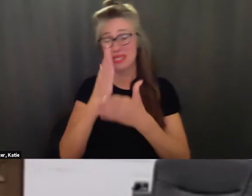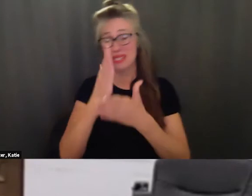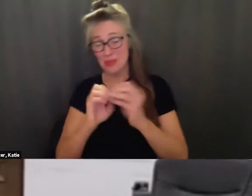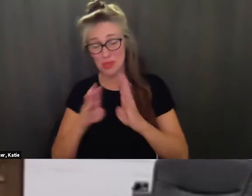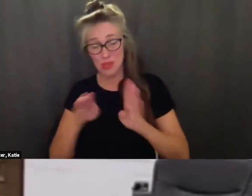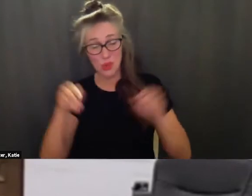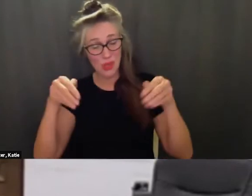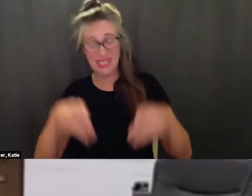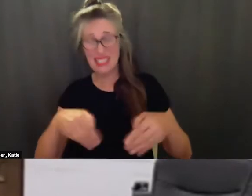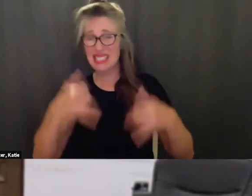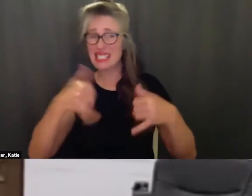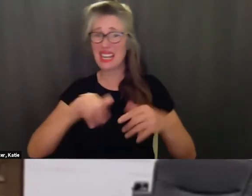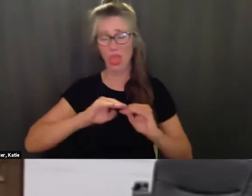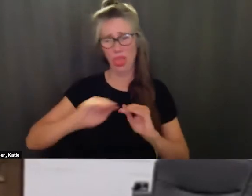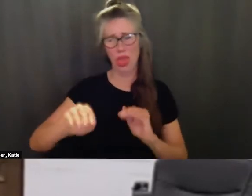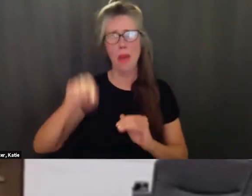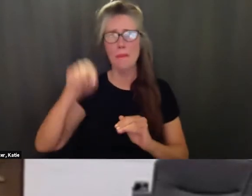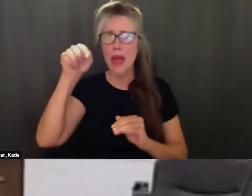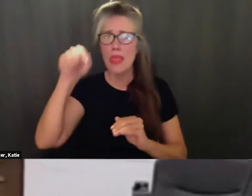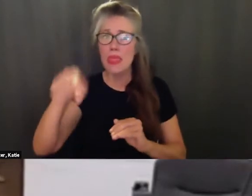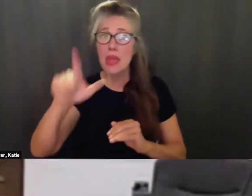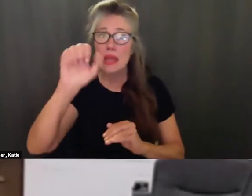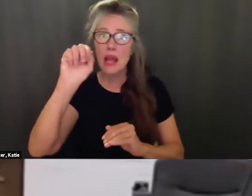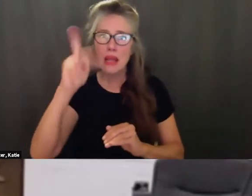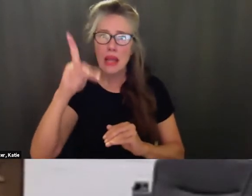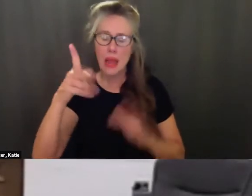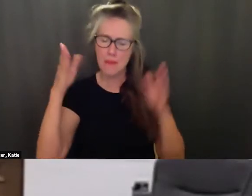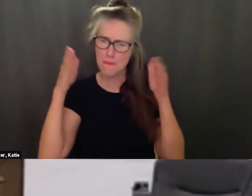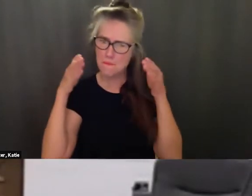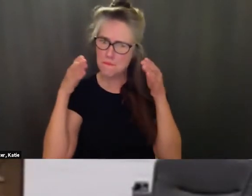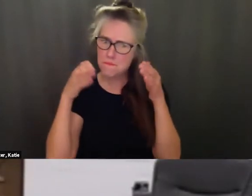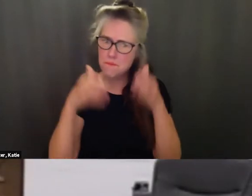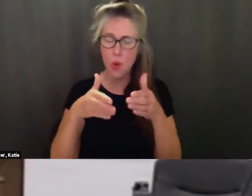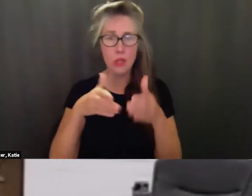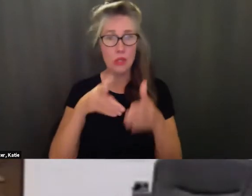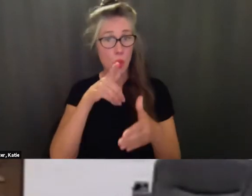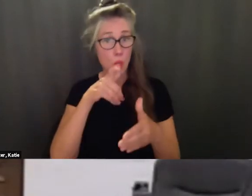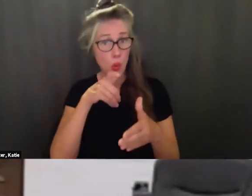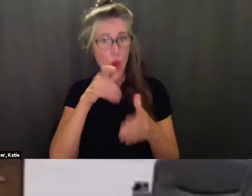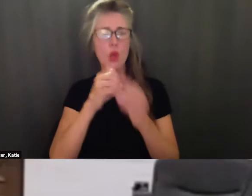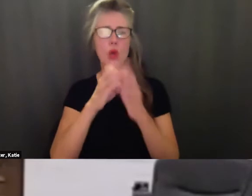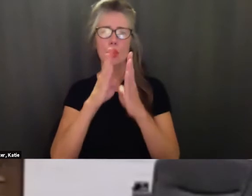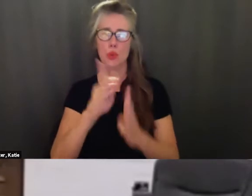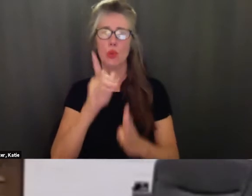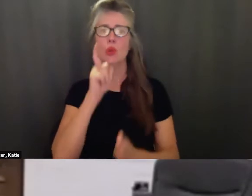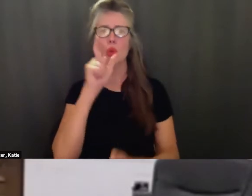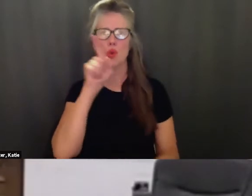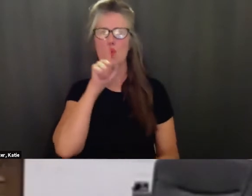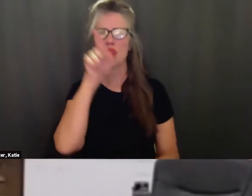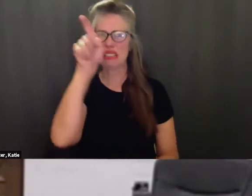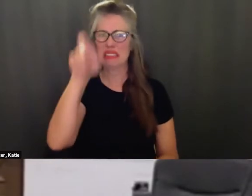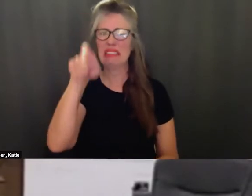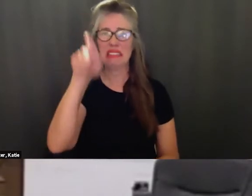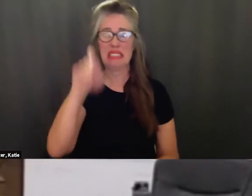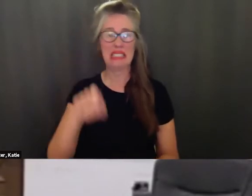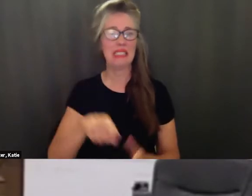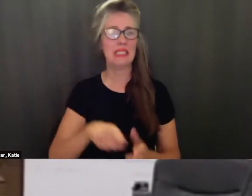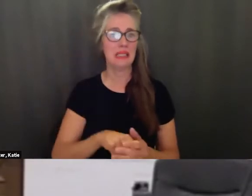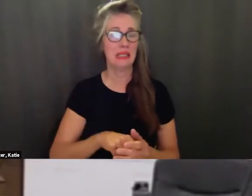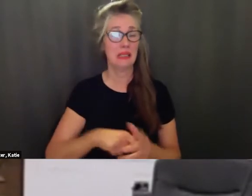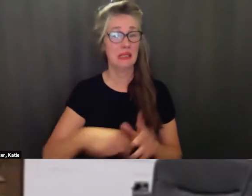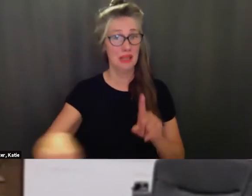it's really laser focused on the students who need this. And that would be of course, our unduplicated student